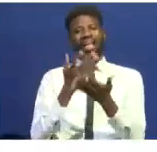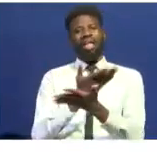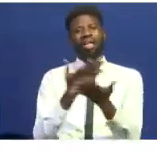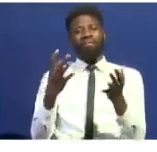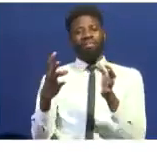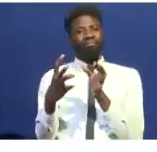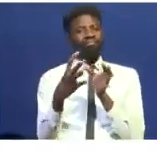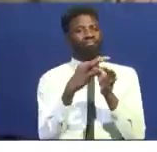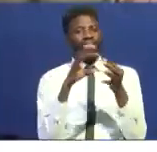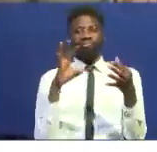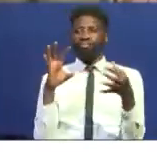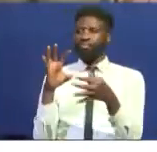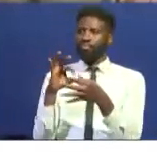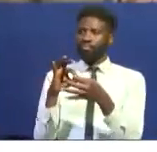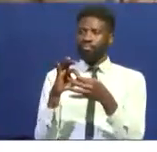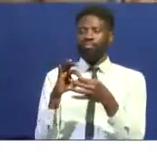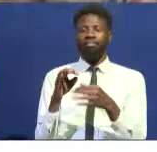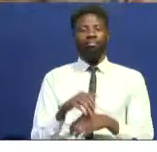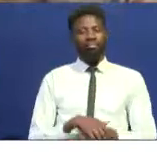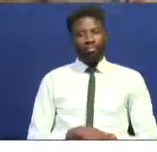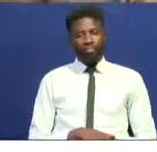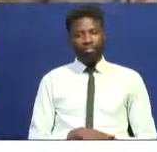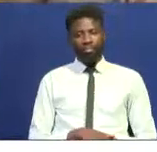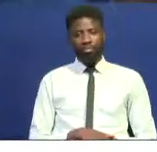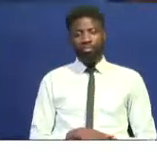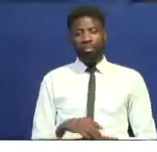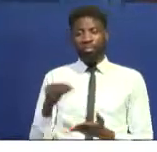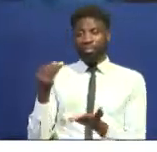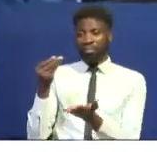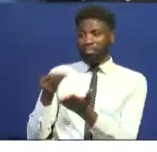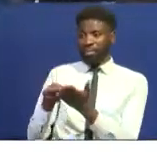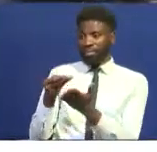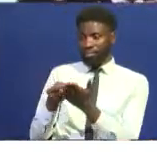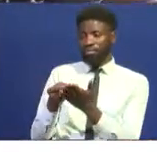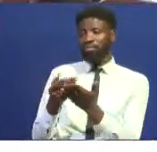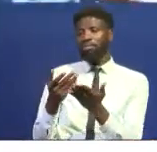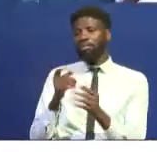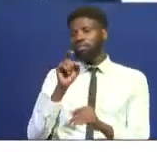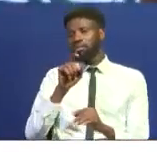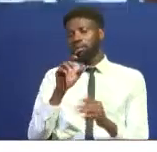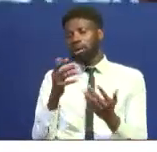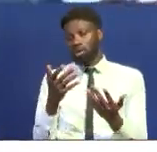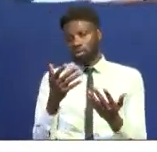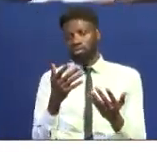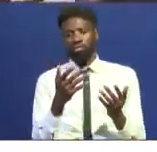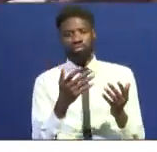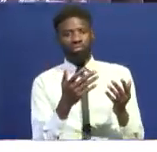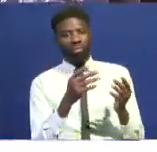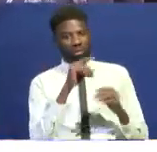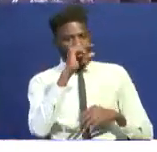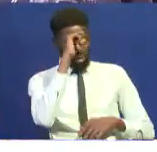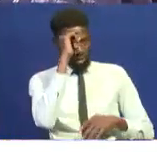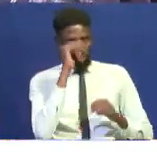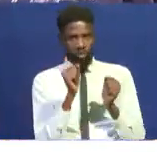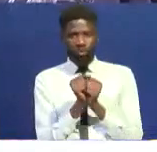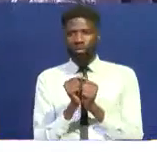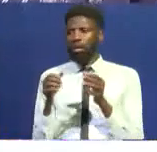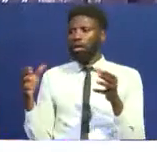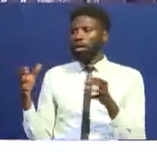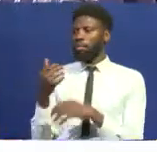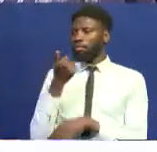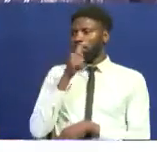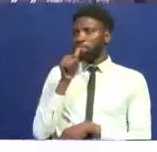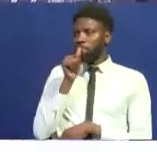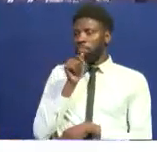as stabilize the national power grid. The financing is being sourced through the public-private partnership model, seems to